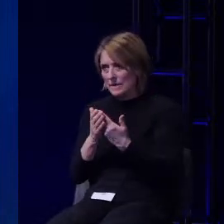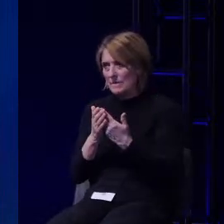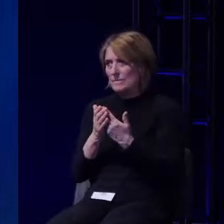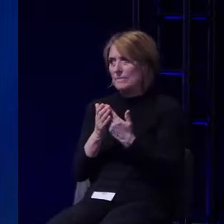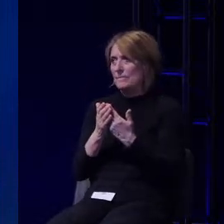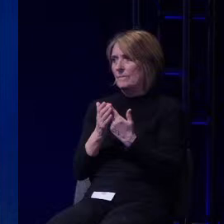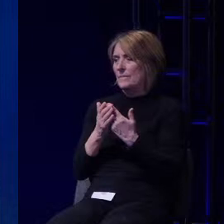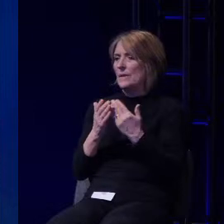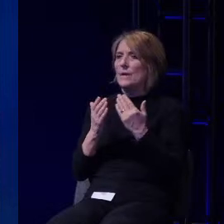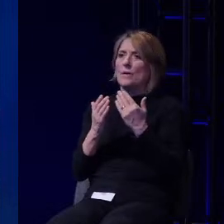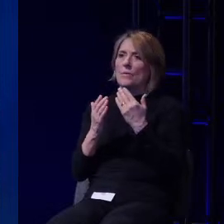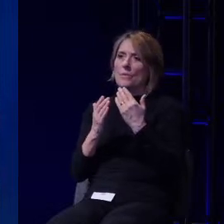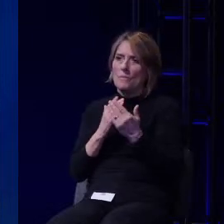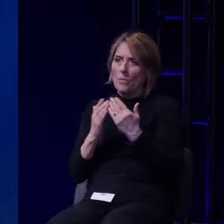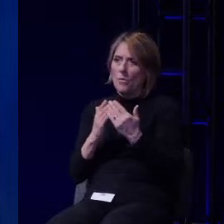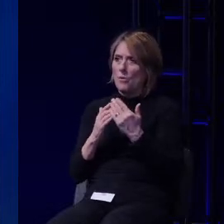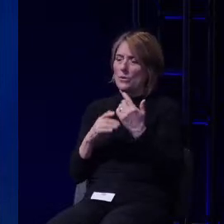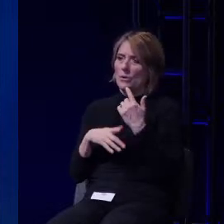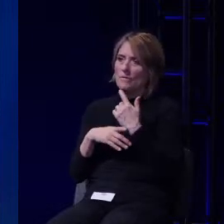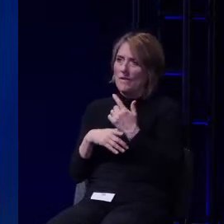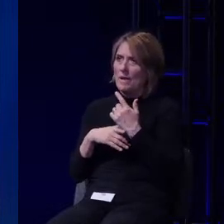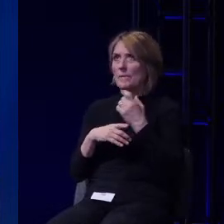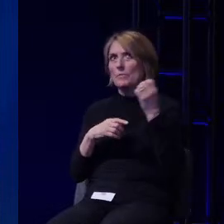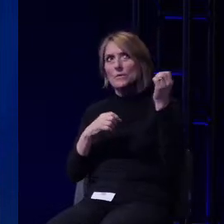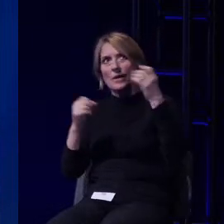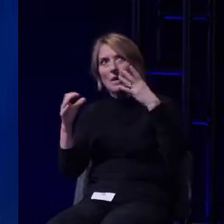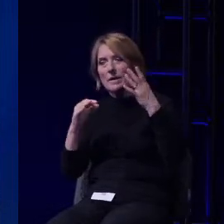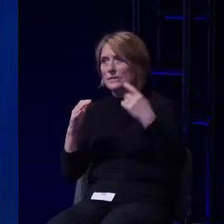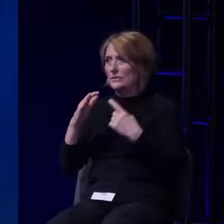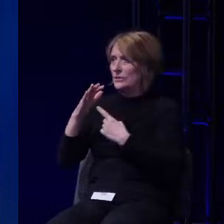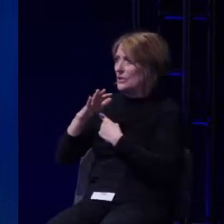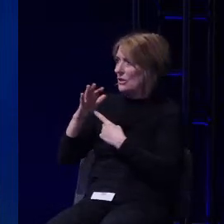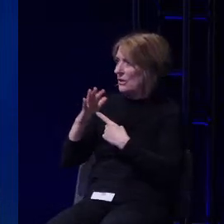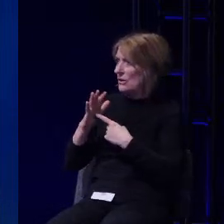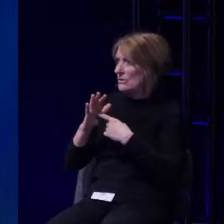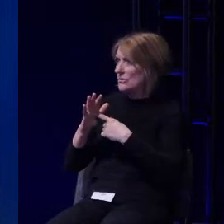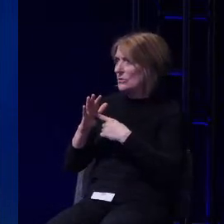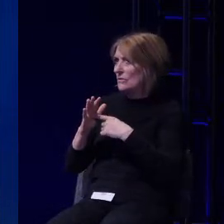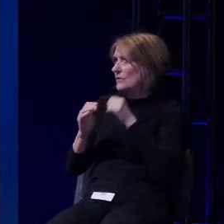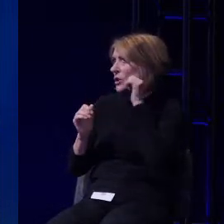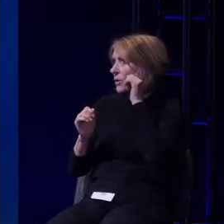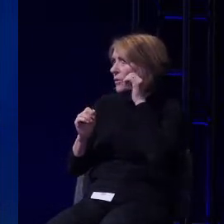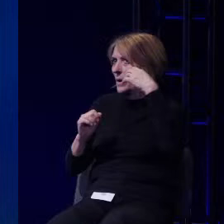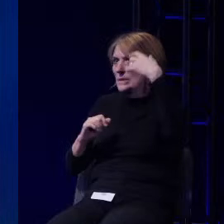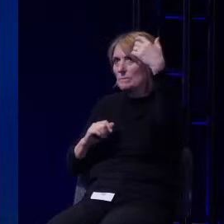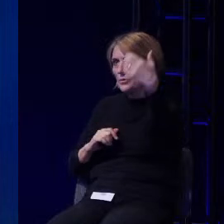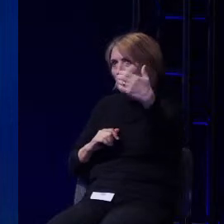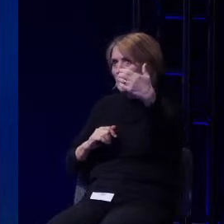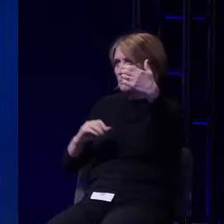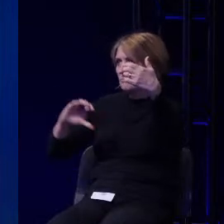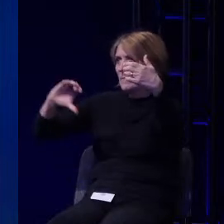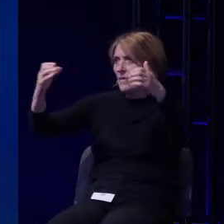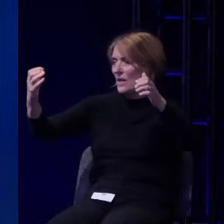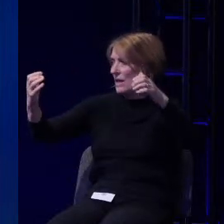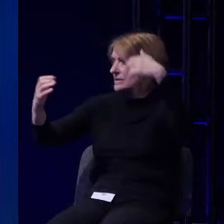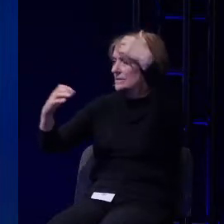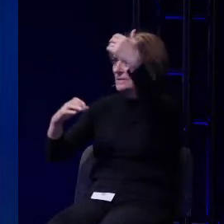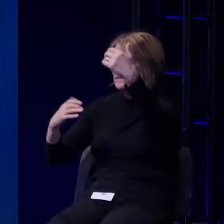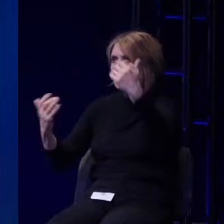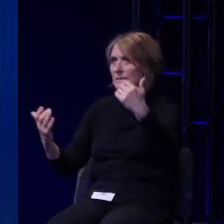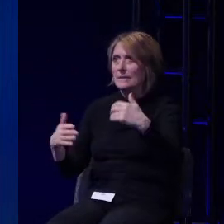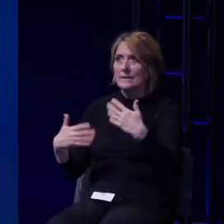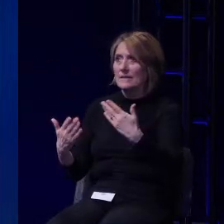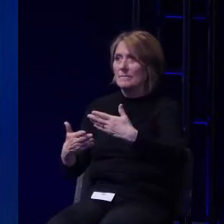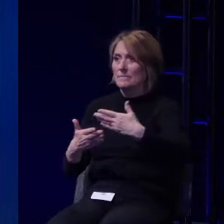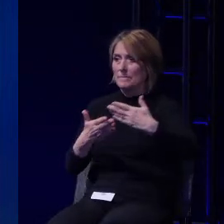your hands on lighting, are in charge of knowing where to put the lights. I mean, even